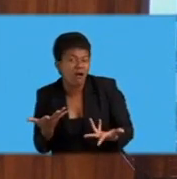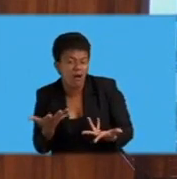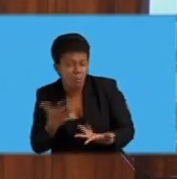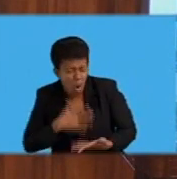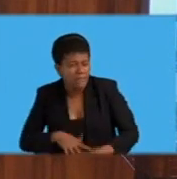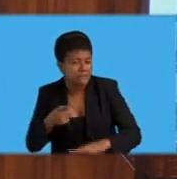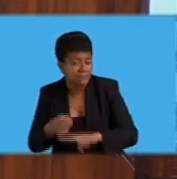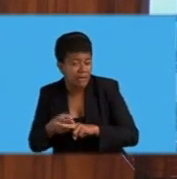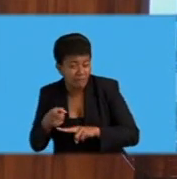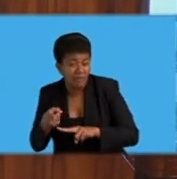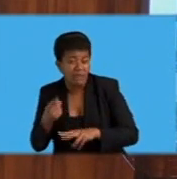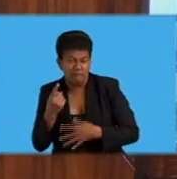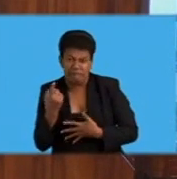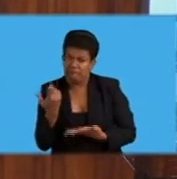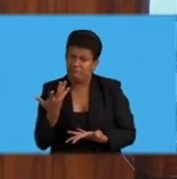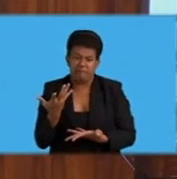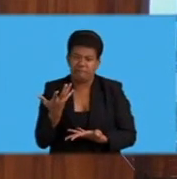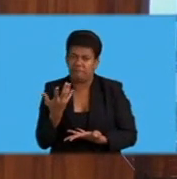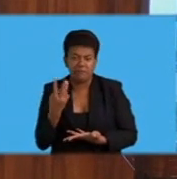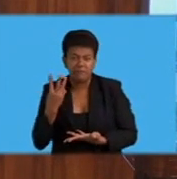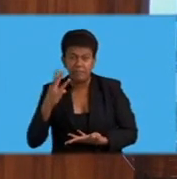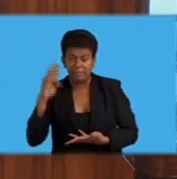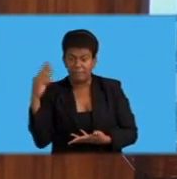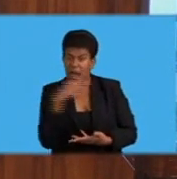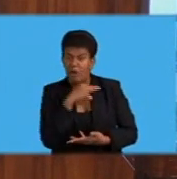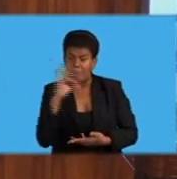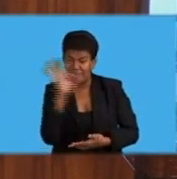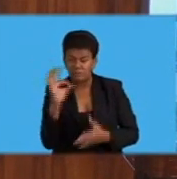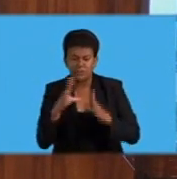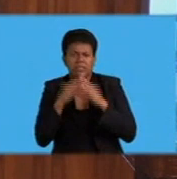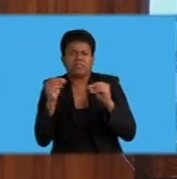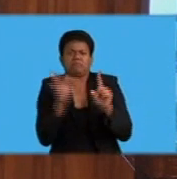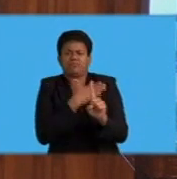300%, sexual assaults by